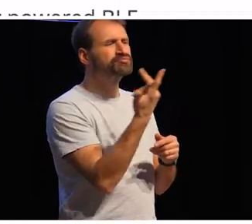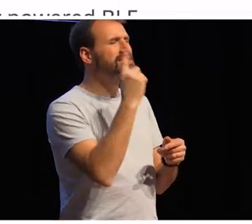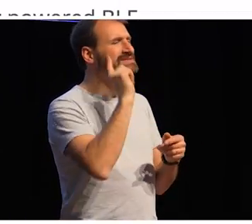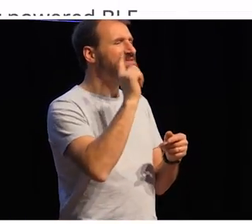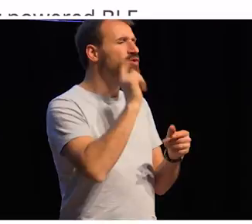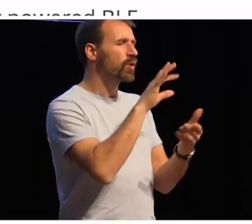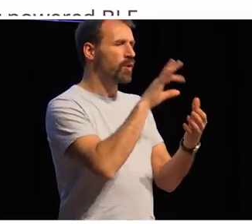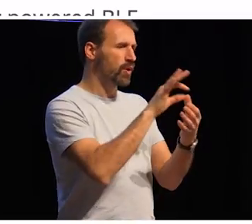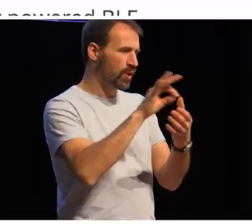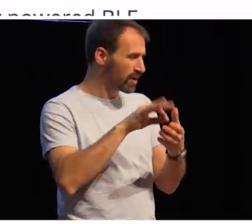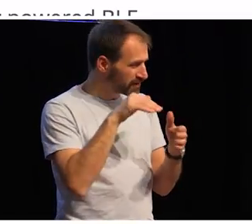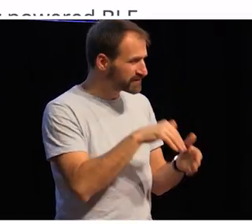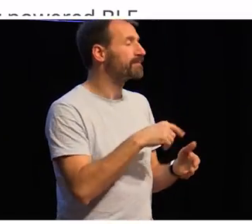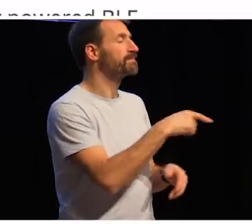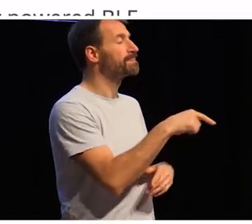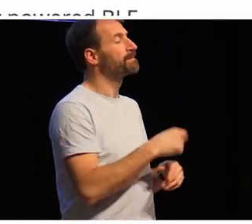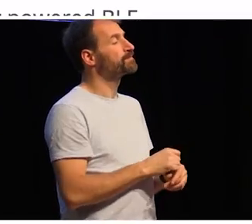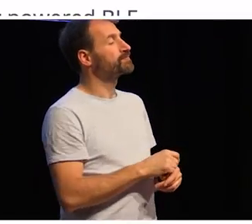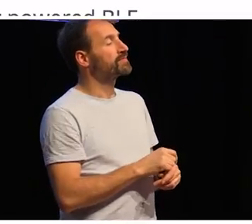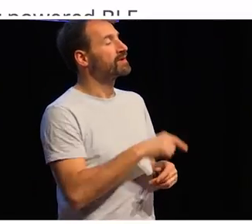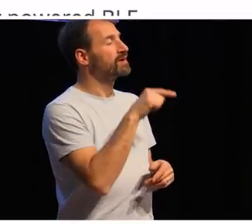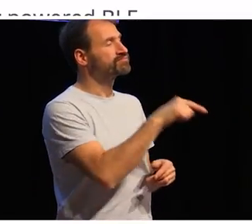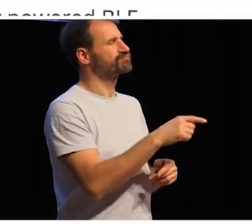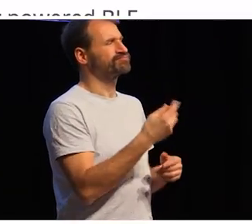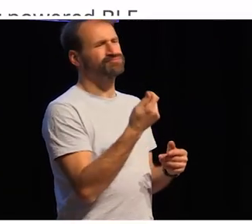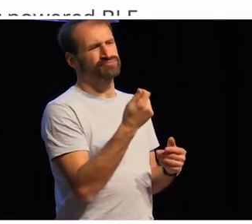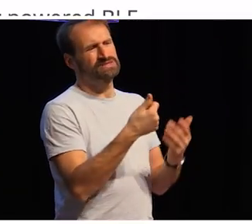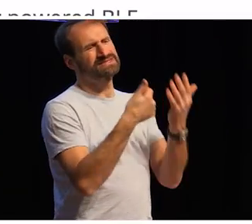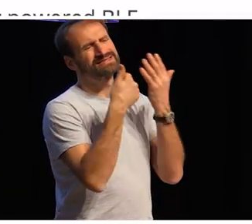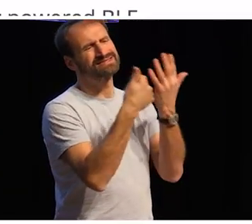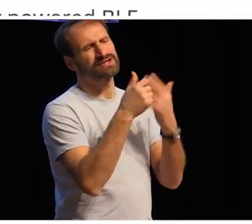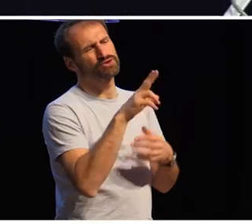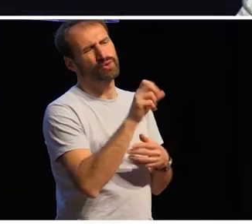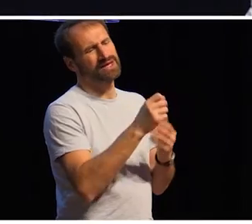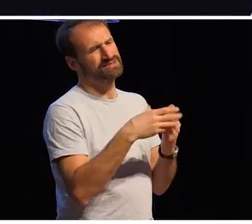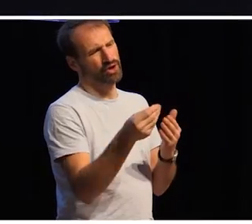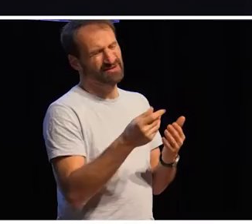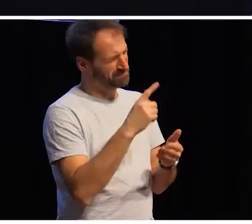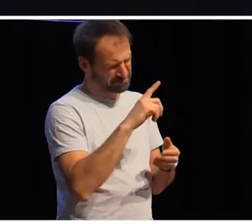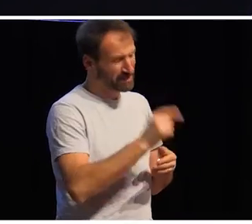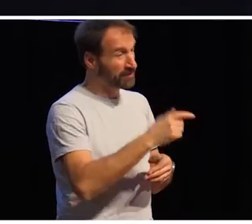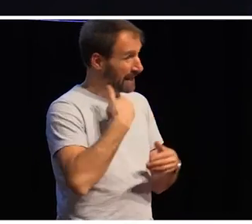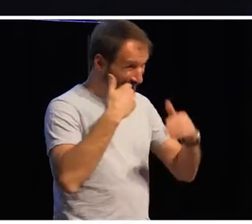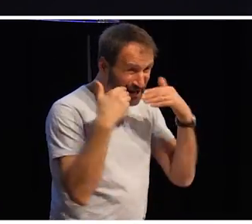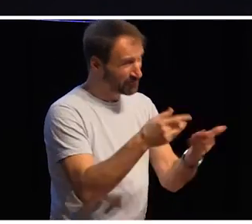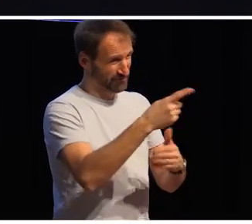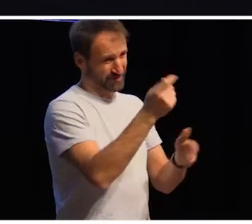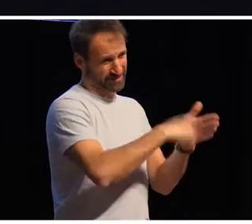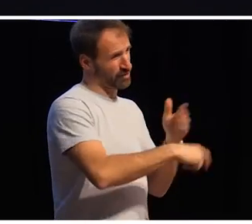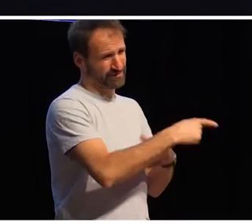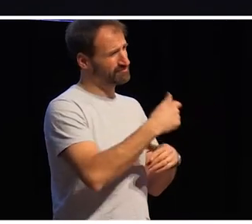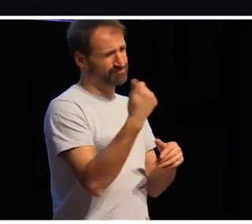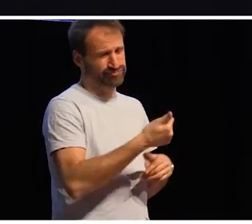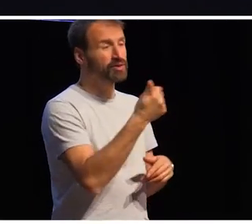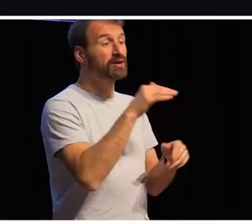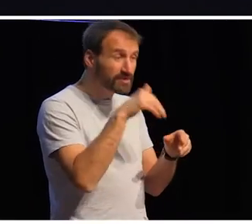So, and it's really cheap. I think it's $26 or something like this. Really cheap. I really highly recommend you to play with it. It has a mobile app that